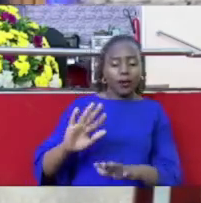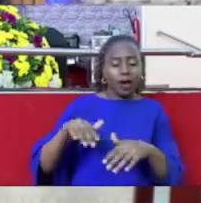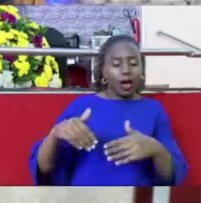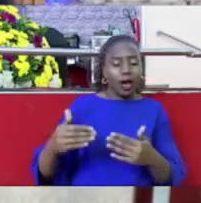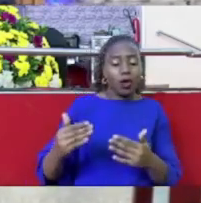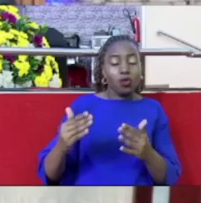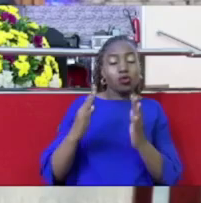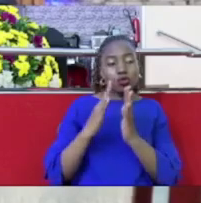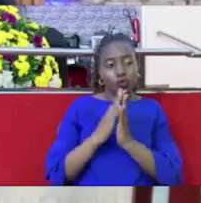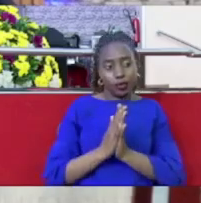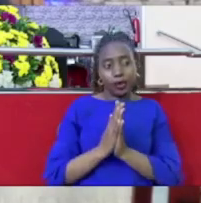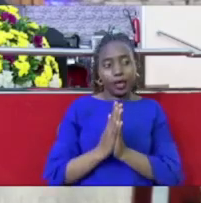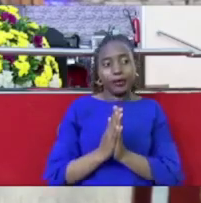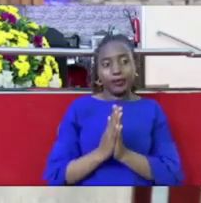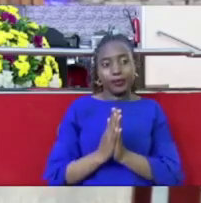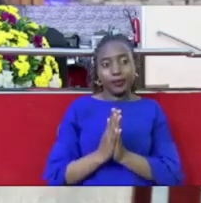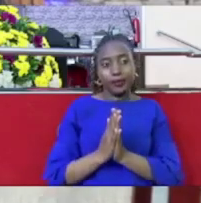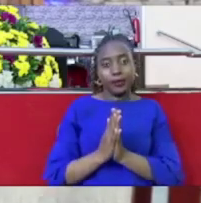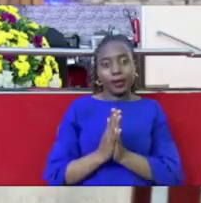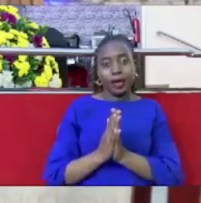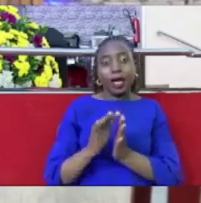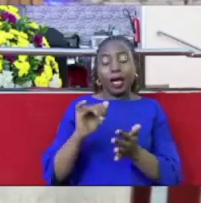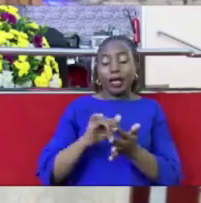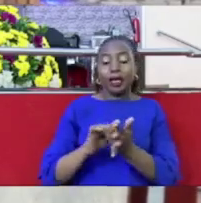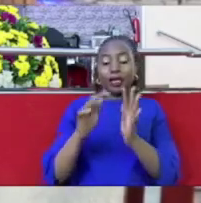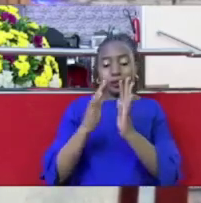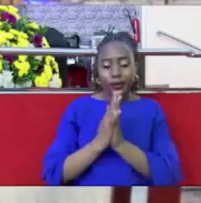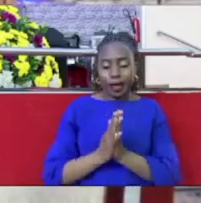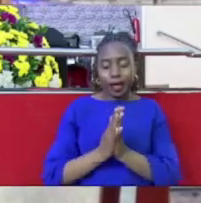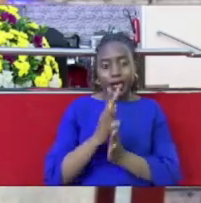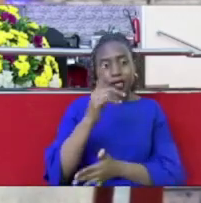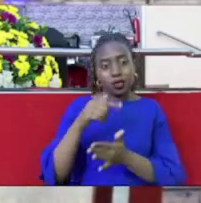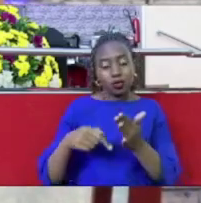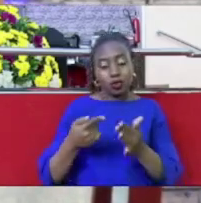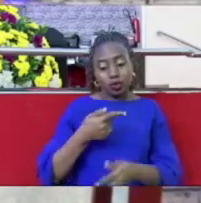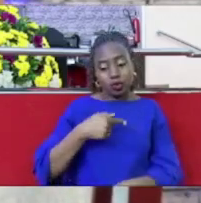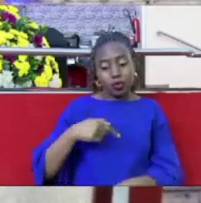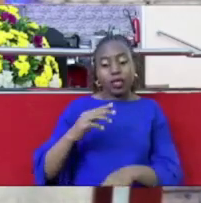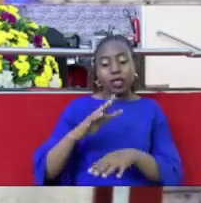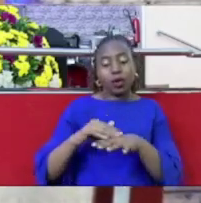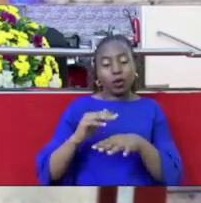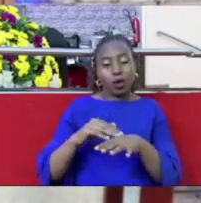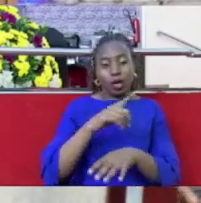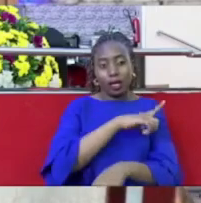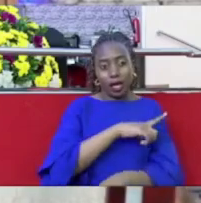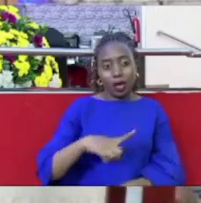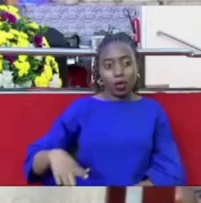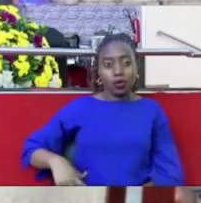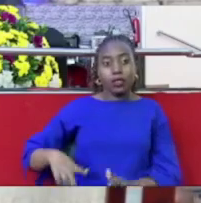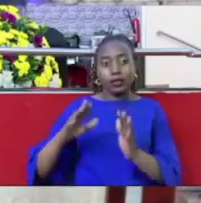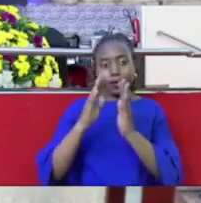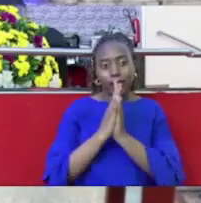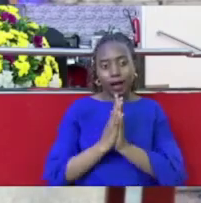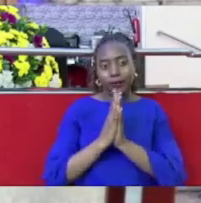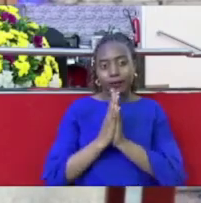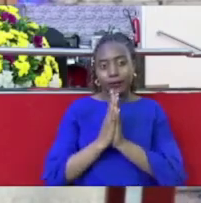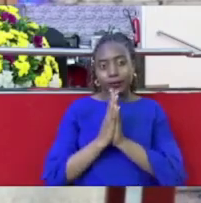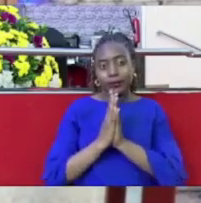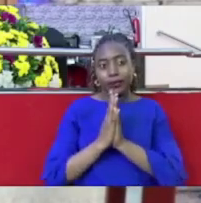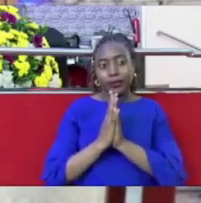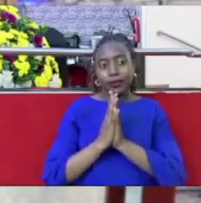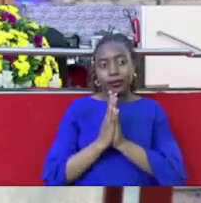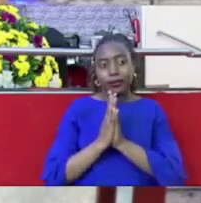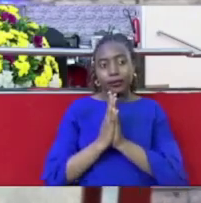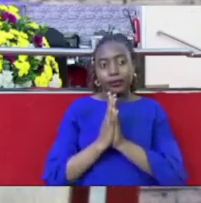And this very prayer is what we now call the Lord's Prayer. The Lord's